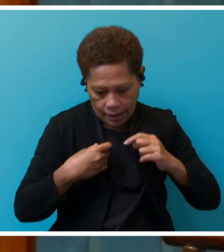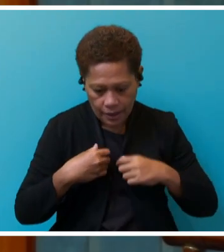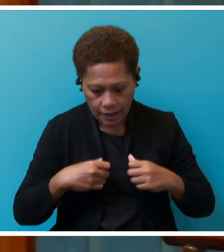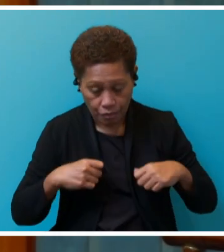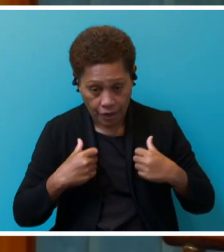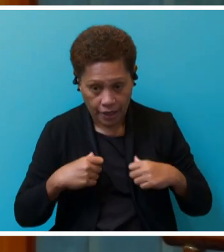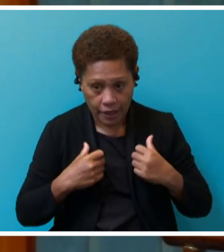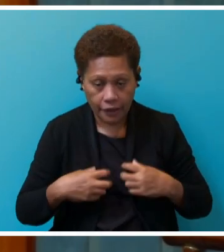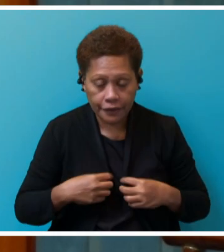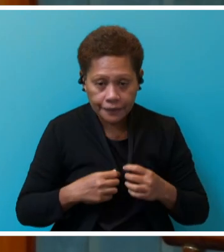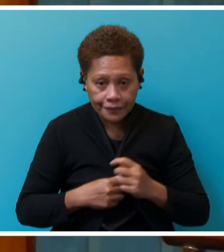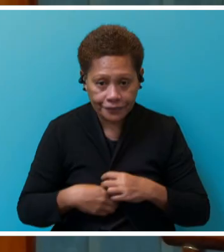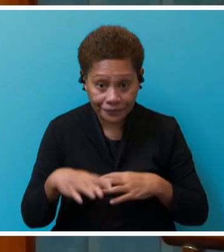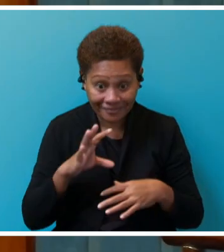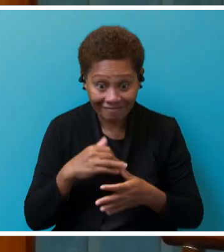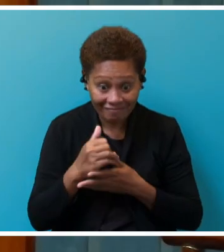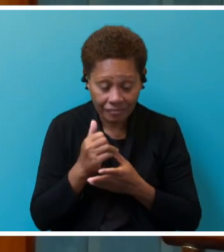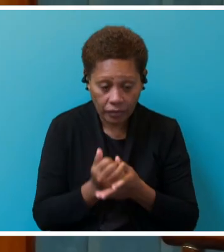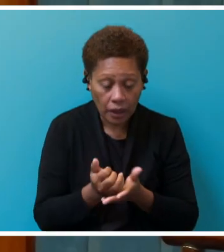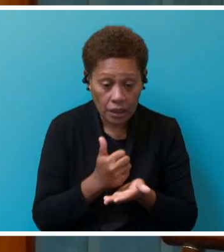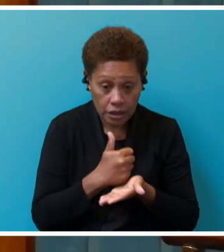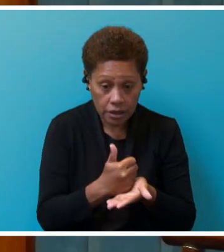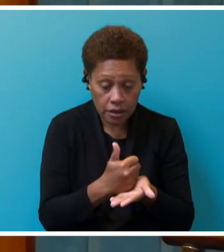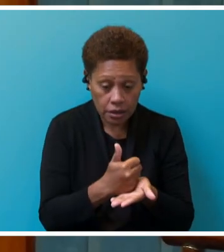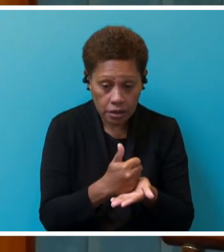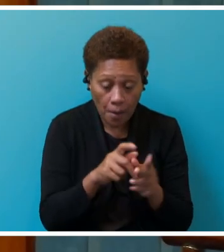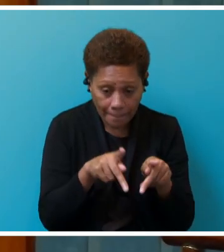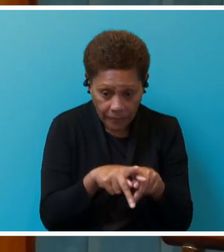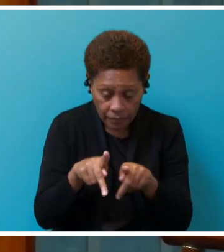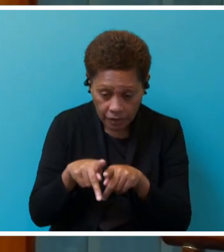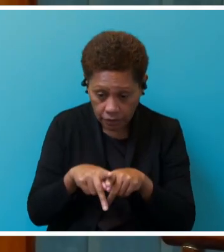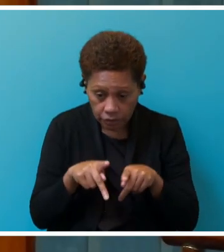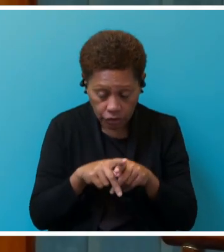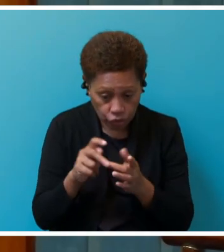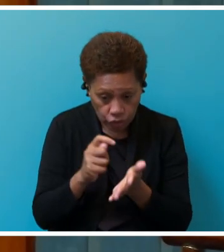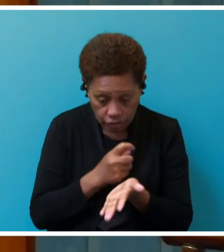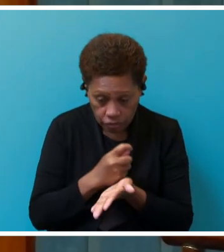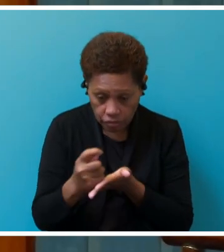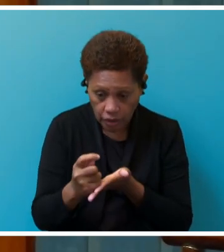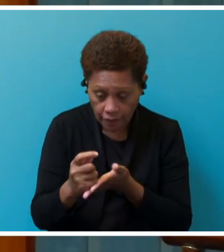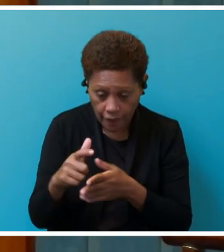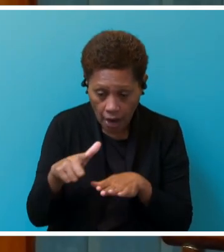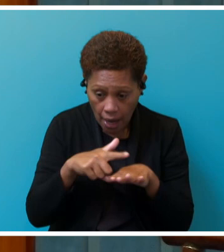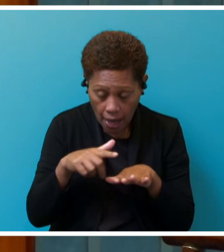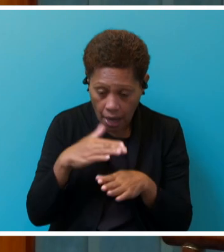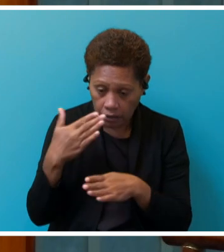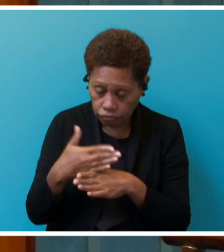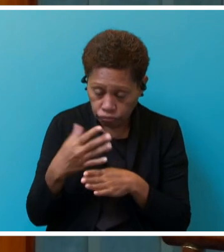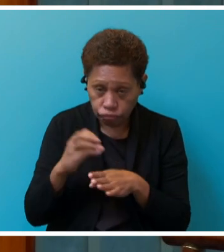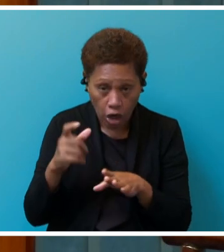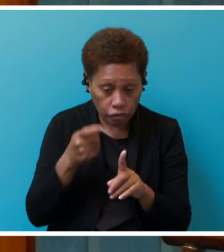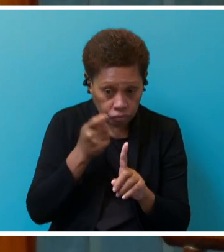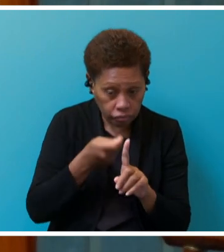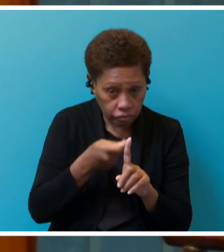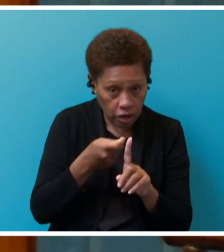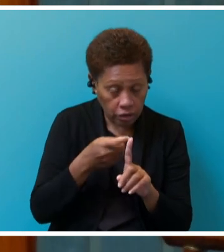such partnership through enabling policies, transparent land frameworks, and targeted investment